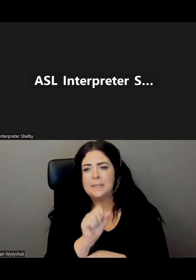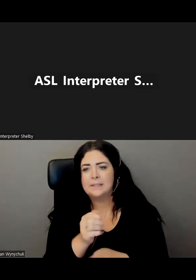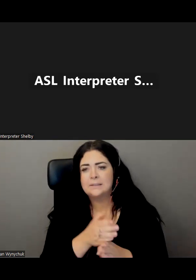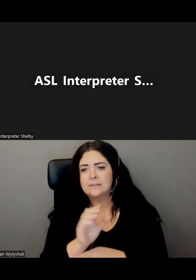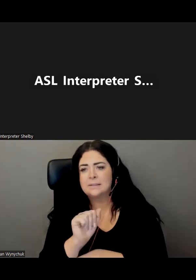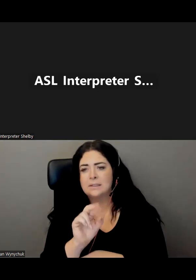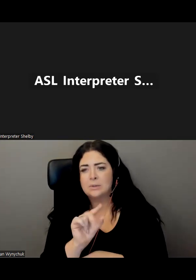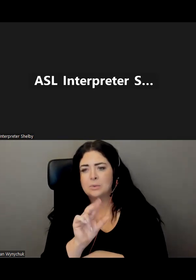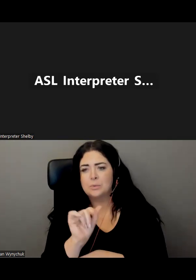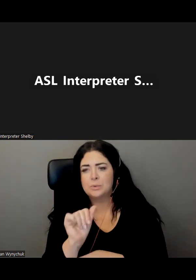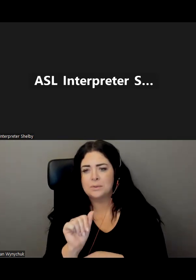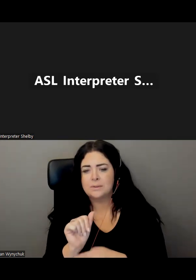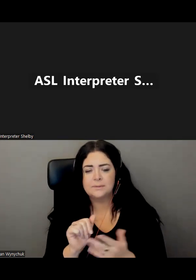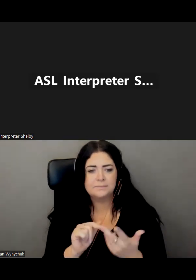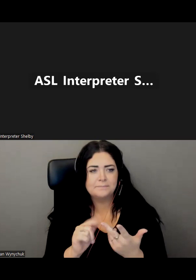grow